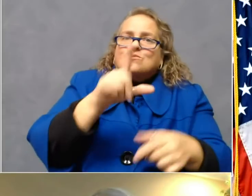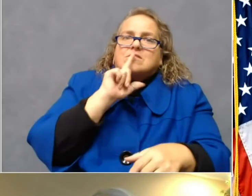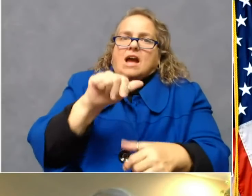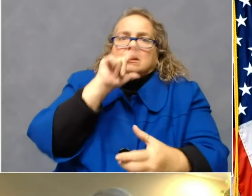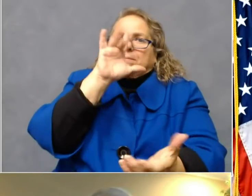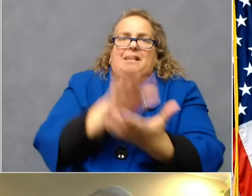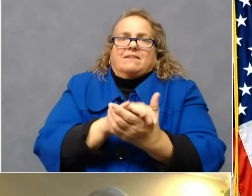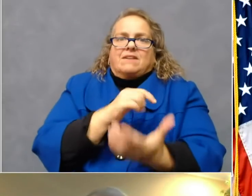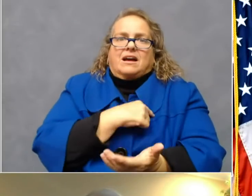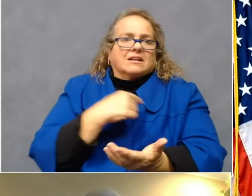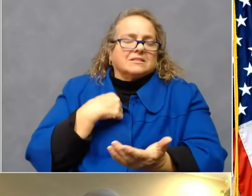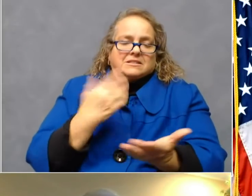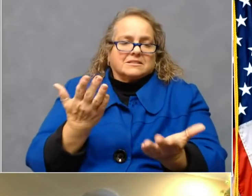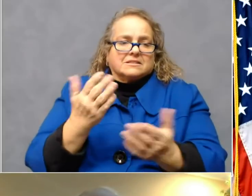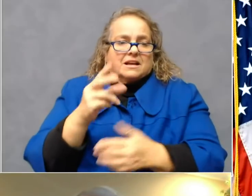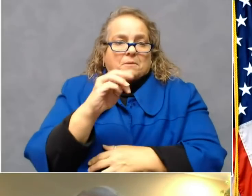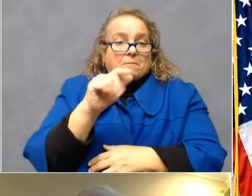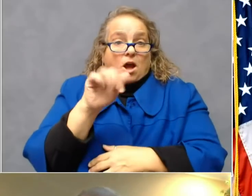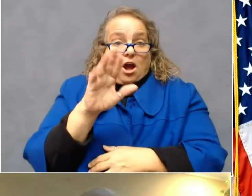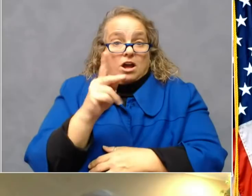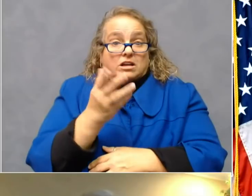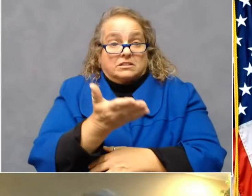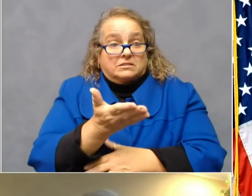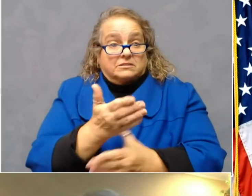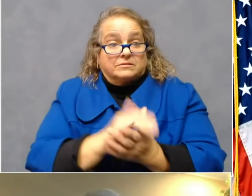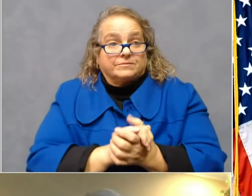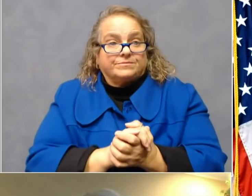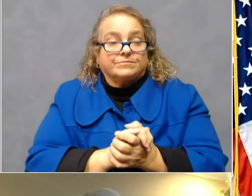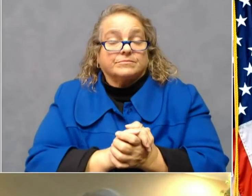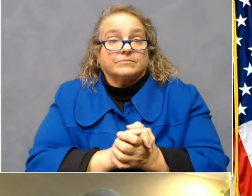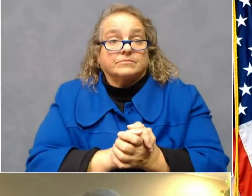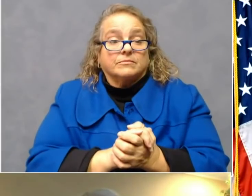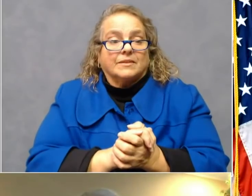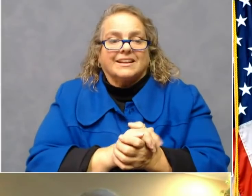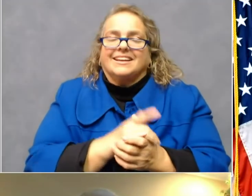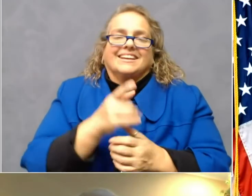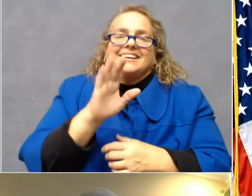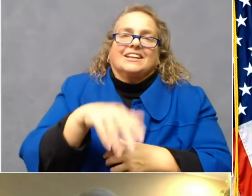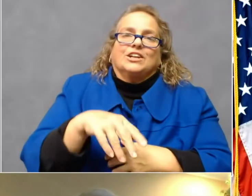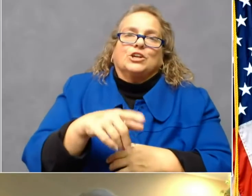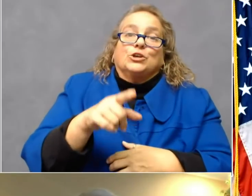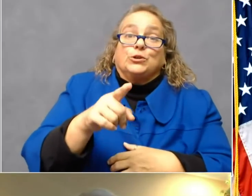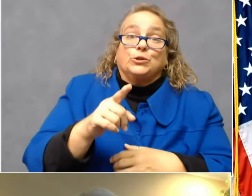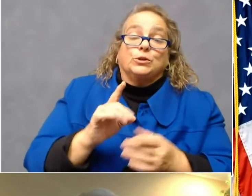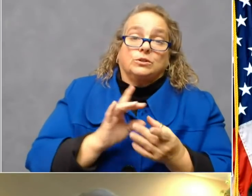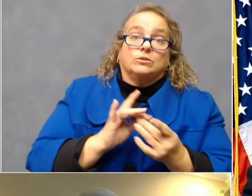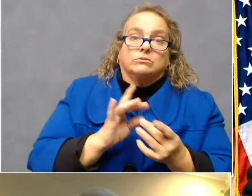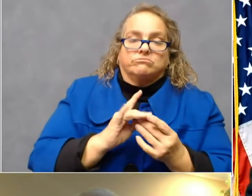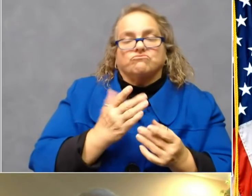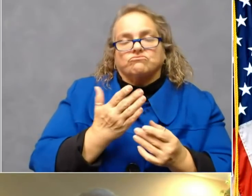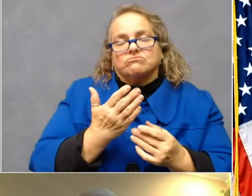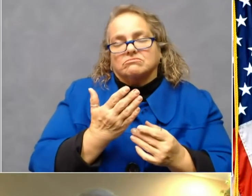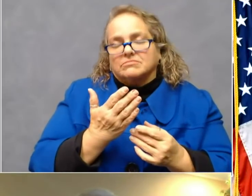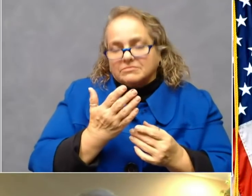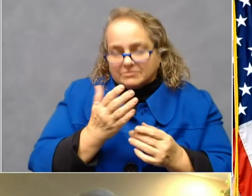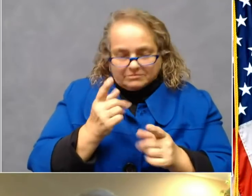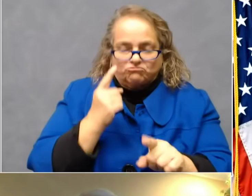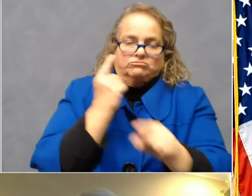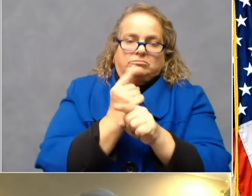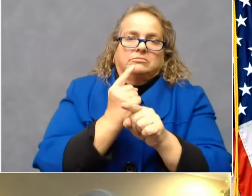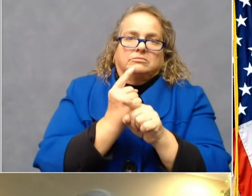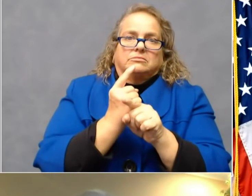Well, I think that's well said. The only thing I would add is just that the nature of the